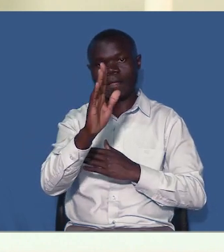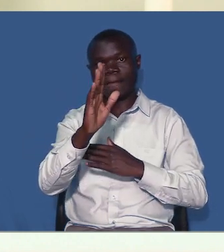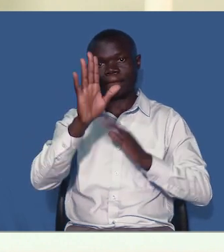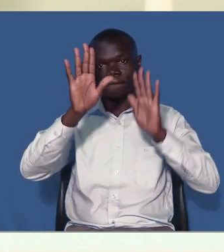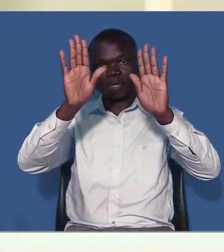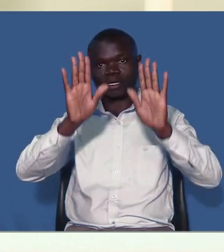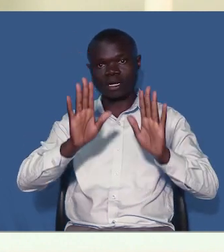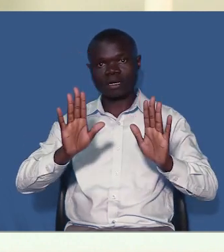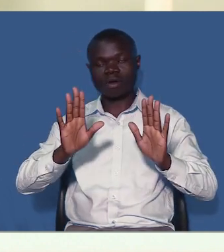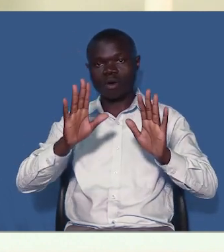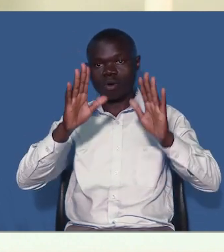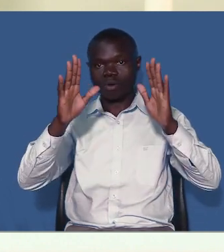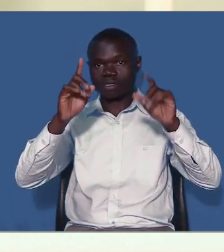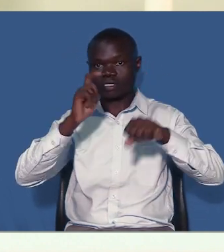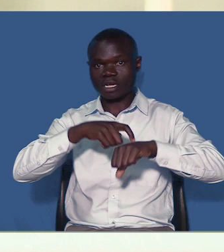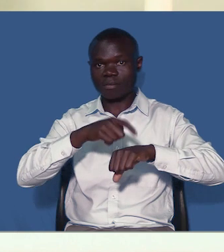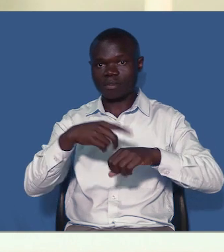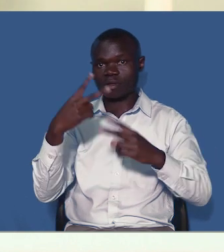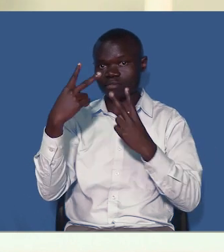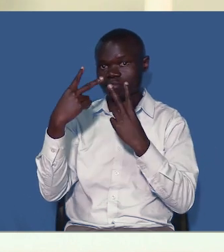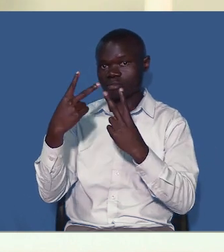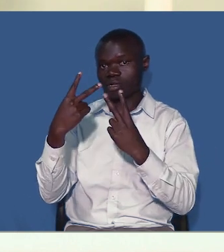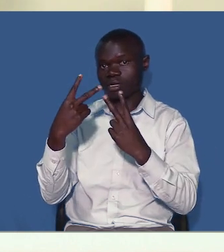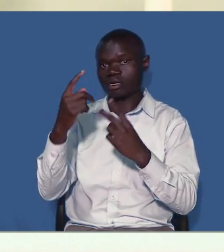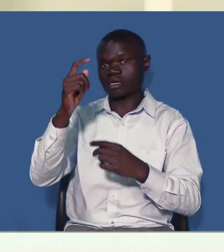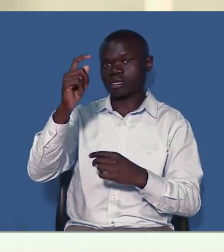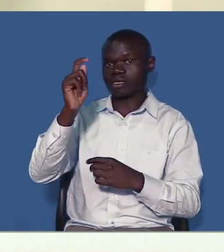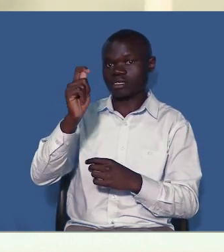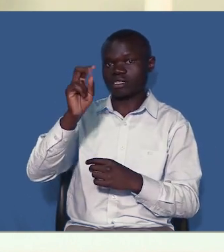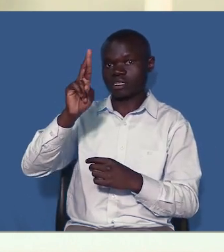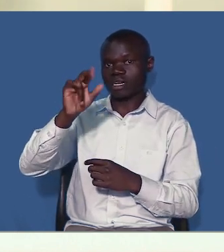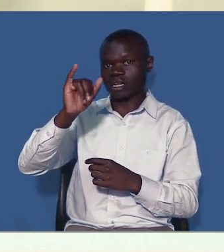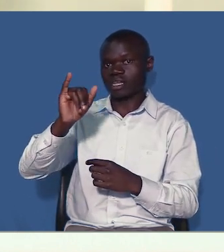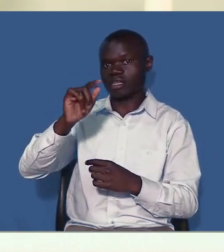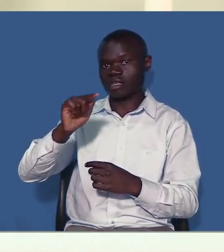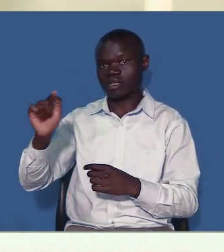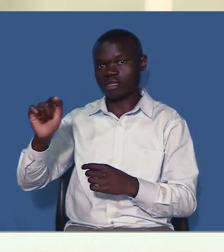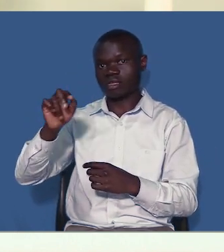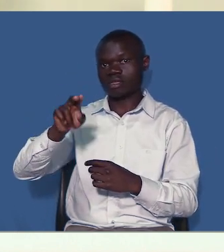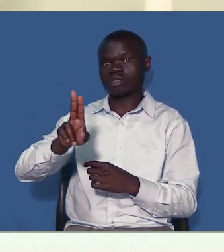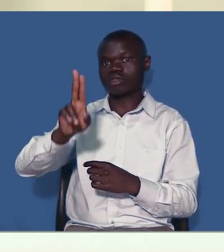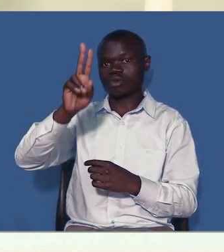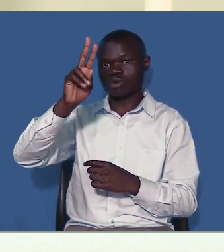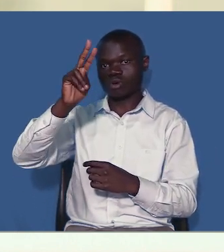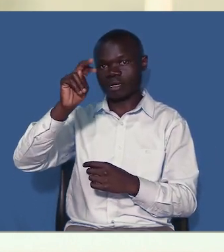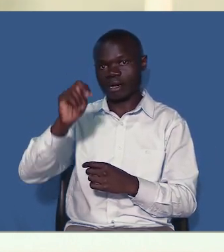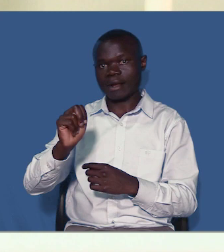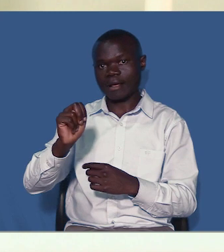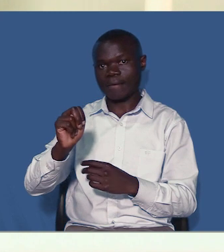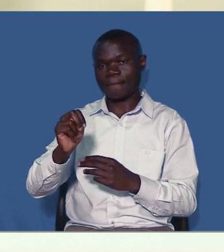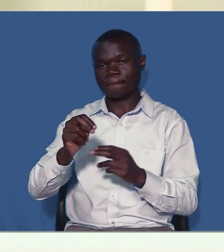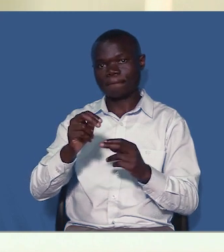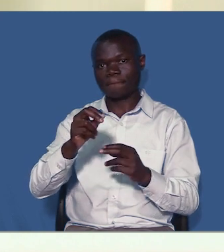that while we are looking at the triune formula commonly used in baptism, there